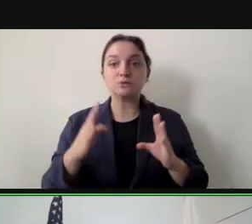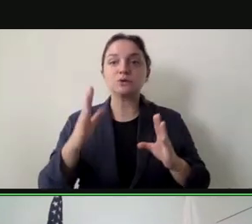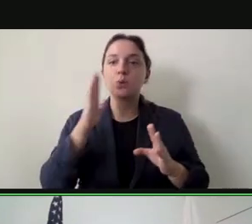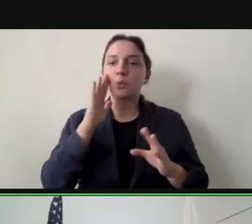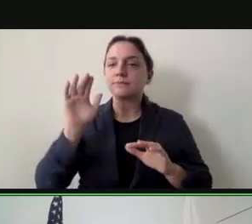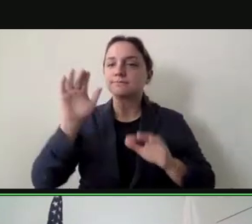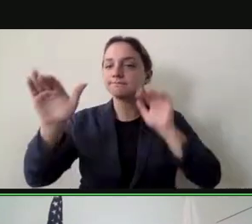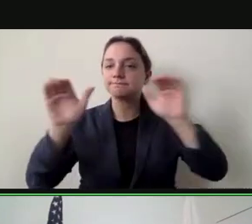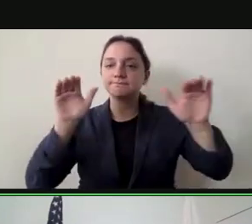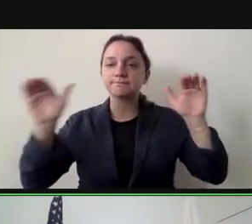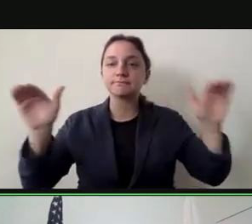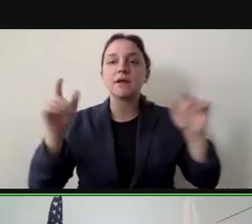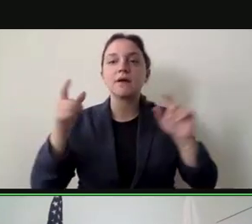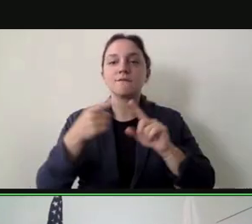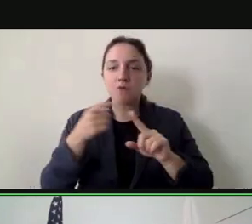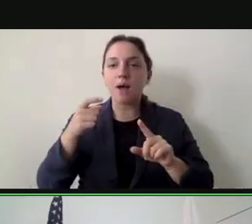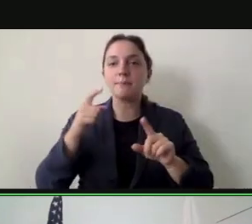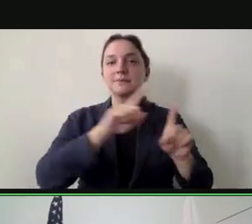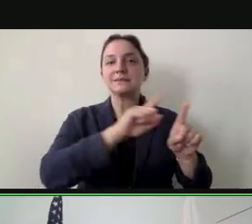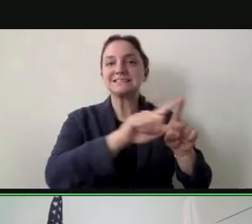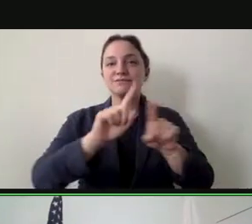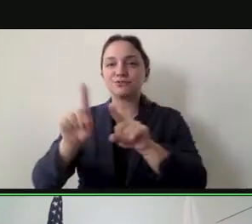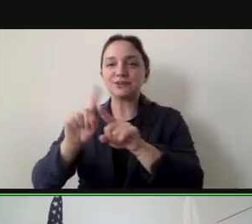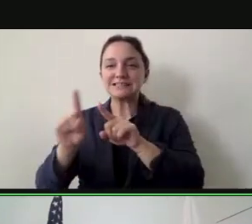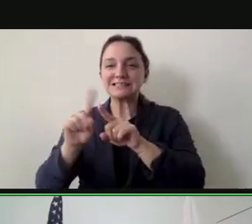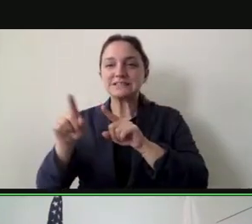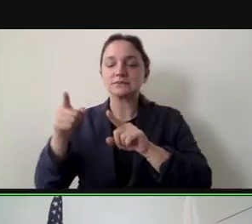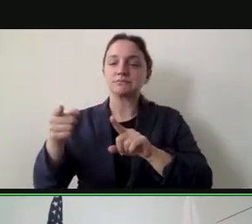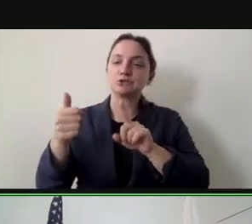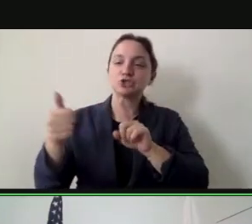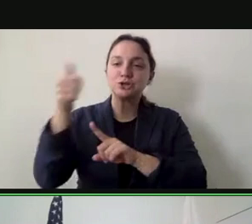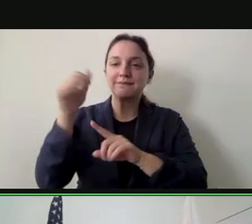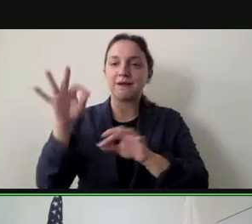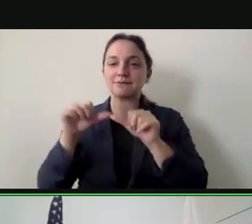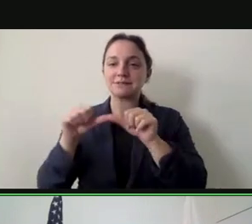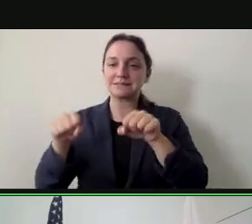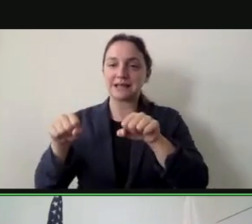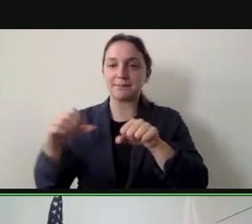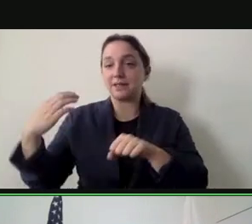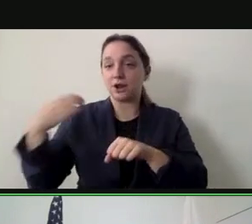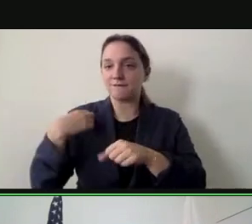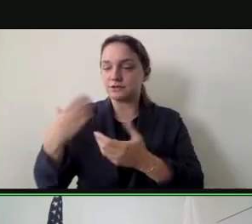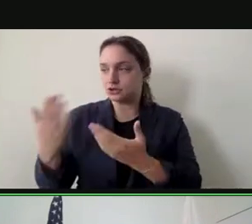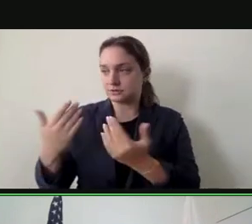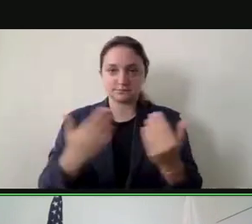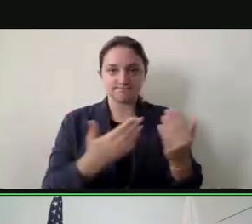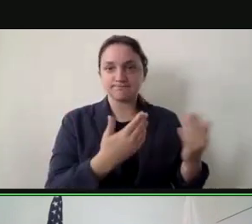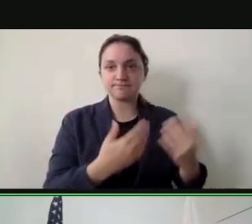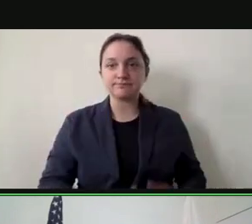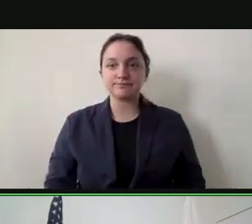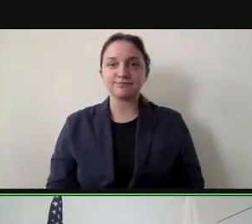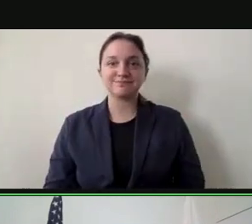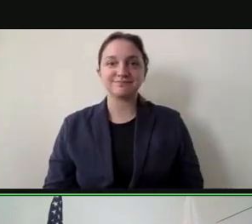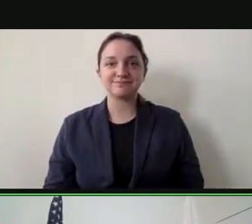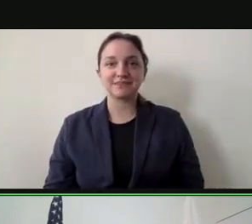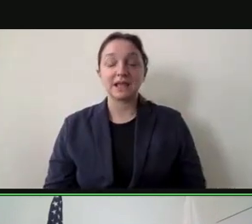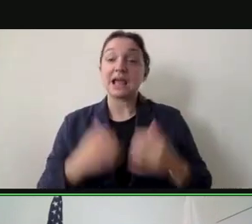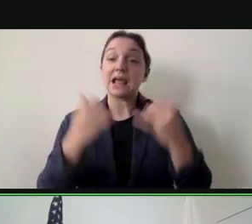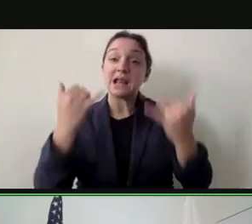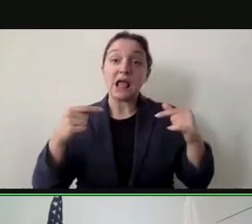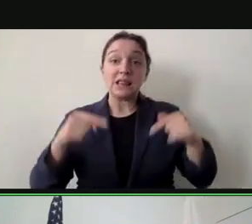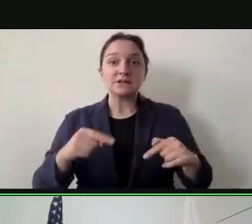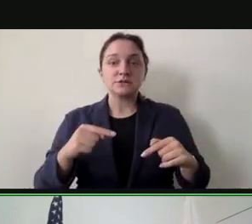sustainability officers in particular. And I would also note in this new era, in this urgent time